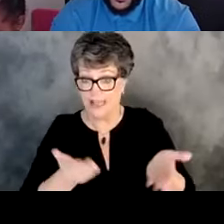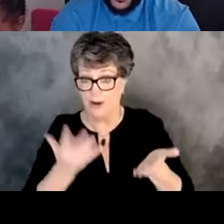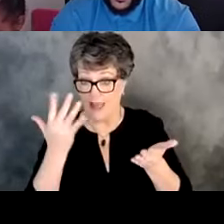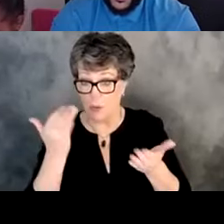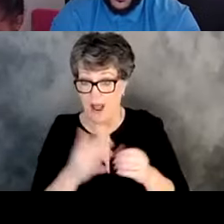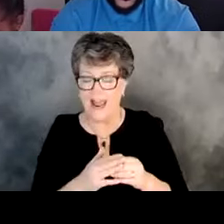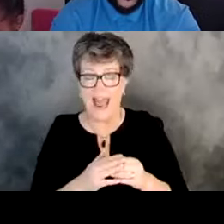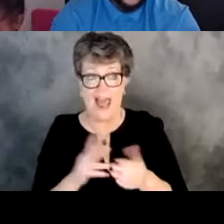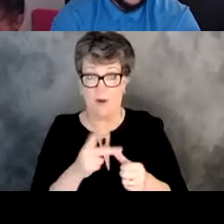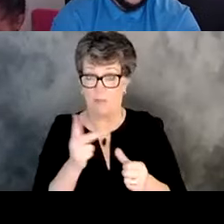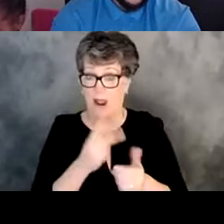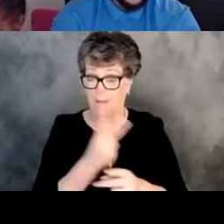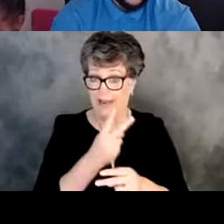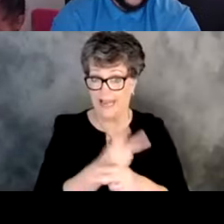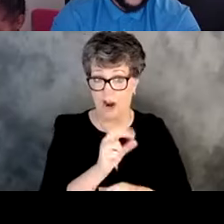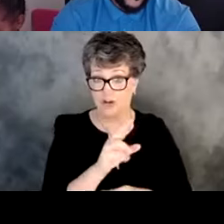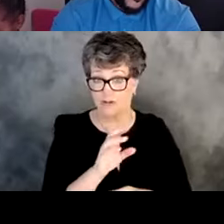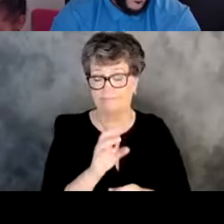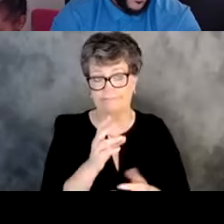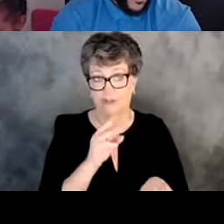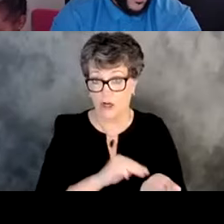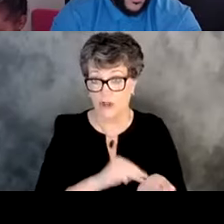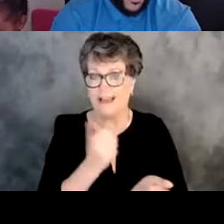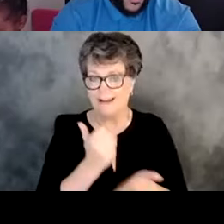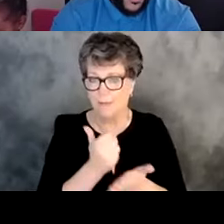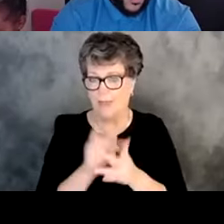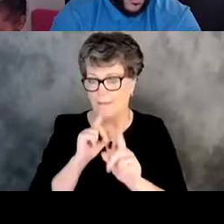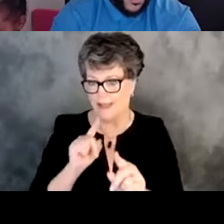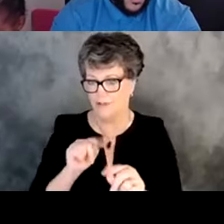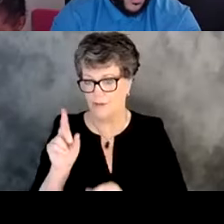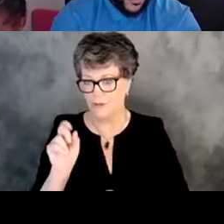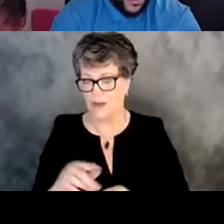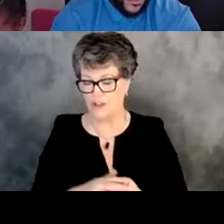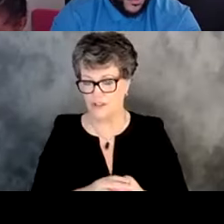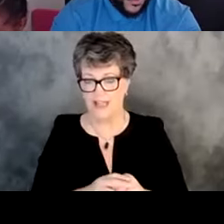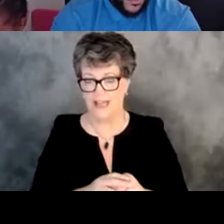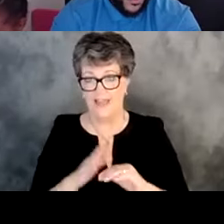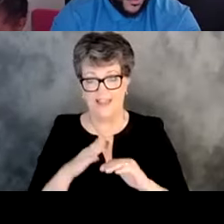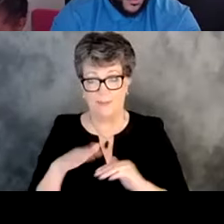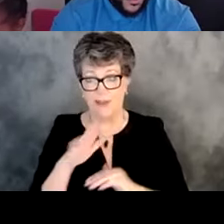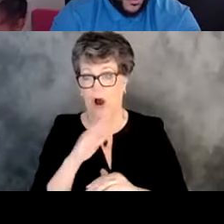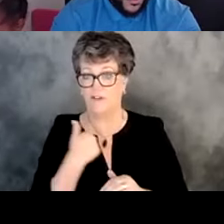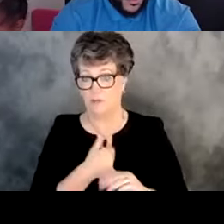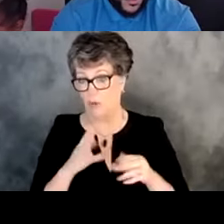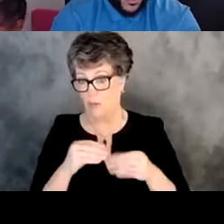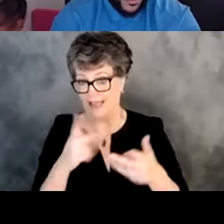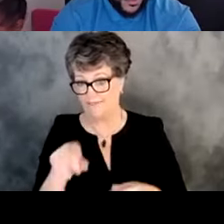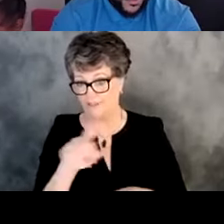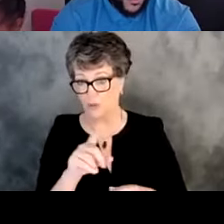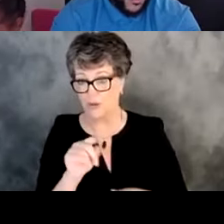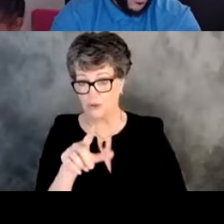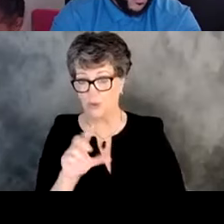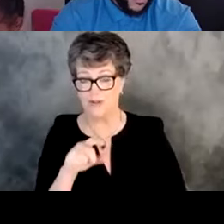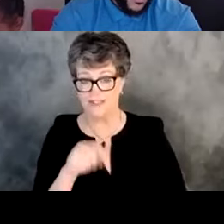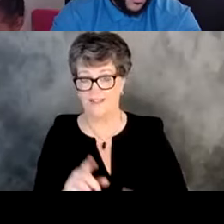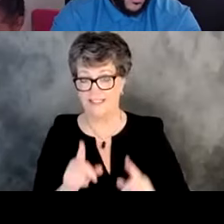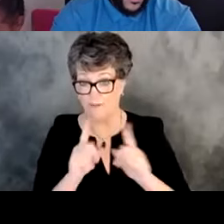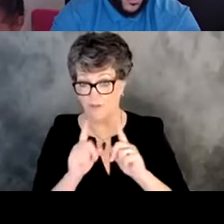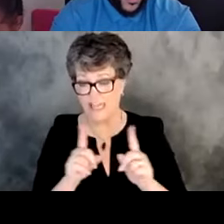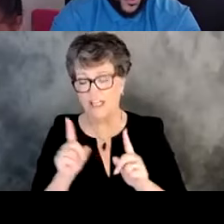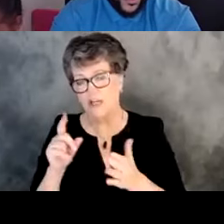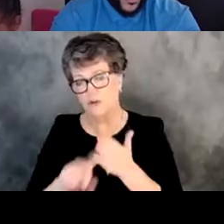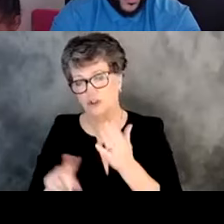doctor should be able to help them navigate that if it's something that is beyond the scope of what we give you guys as tools in this conversation.